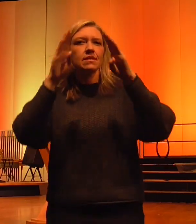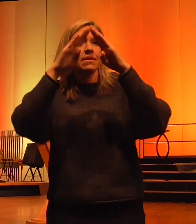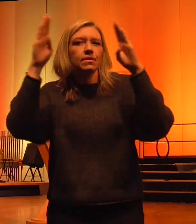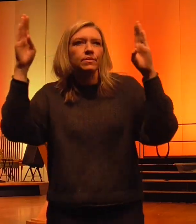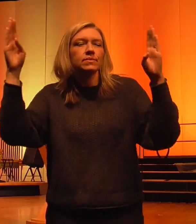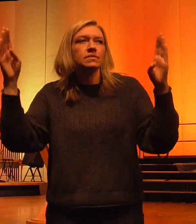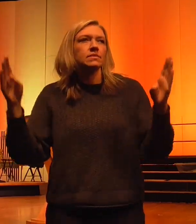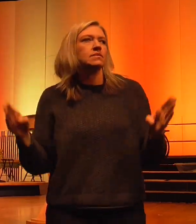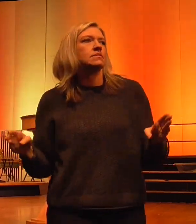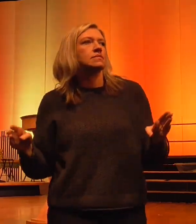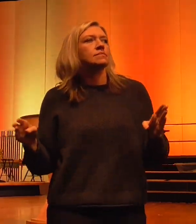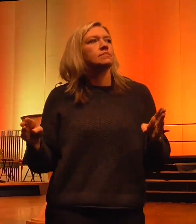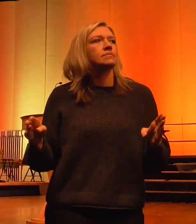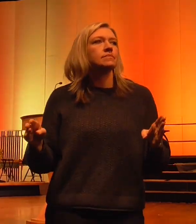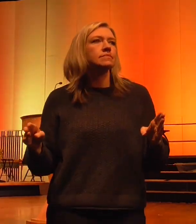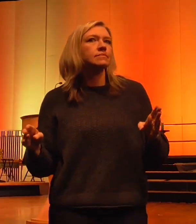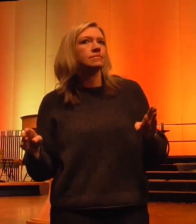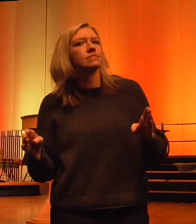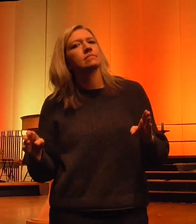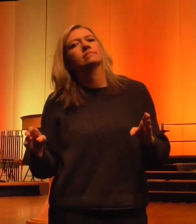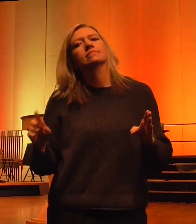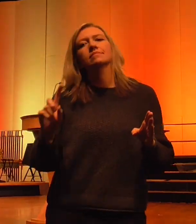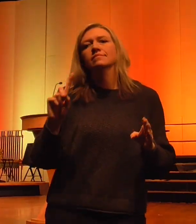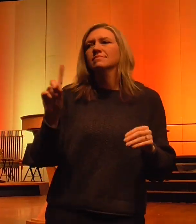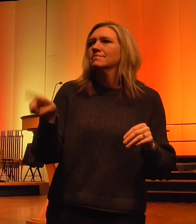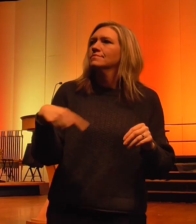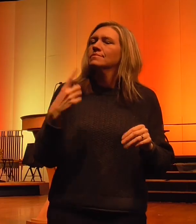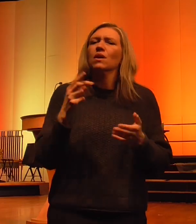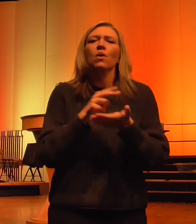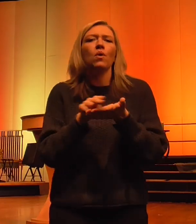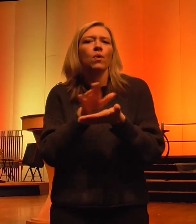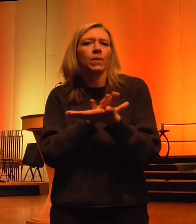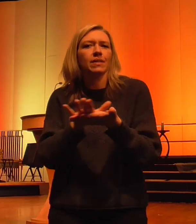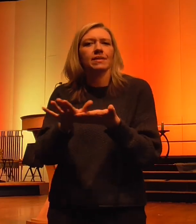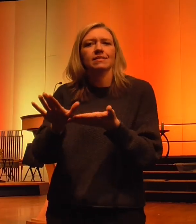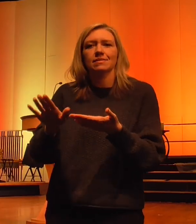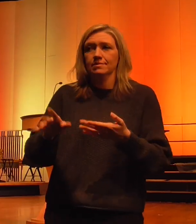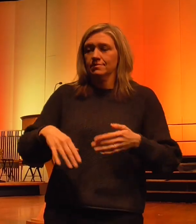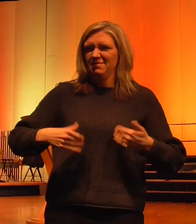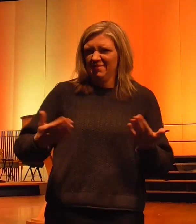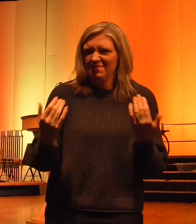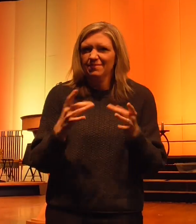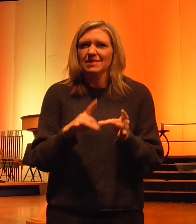house. Holy, holy, holy, holy. Come on, Tom.